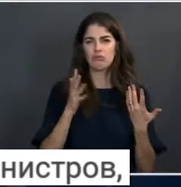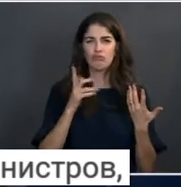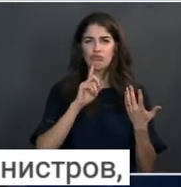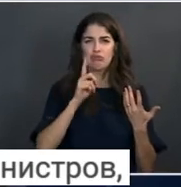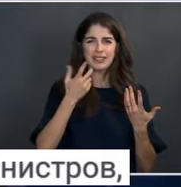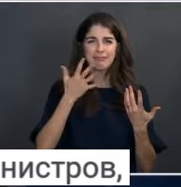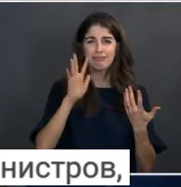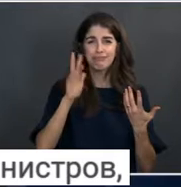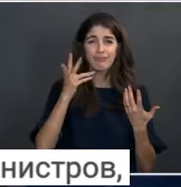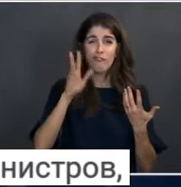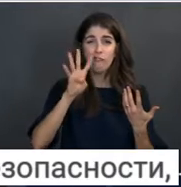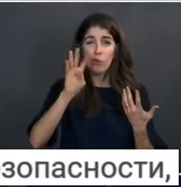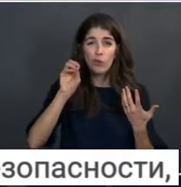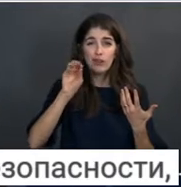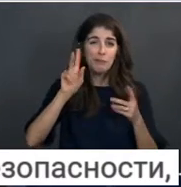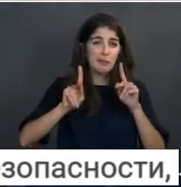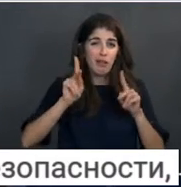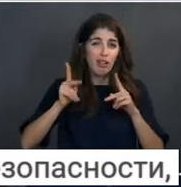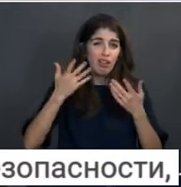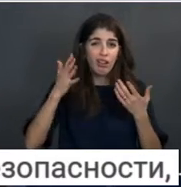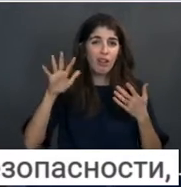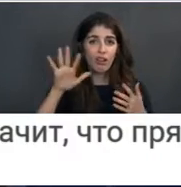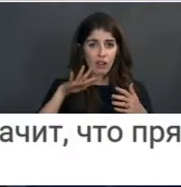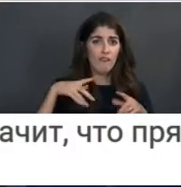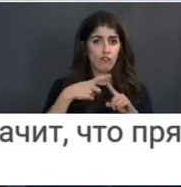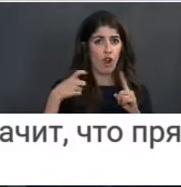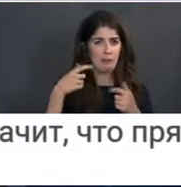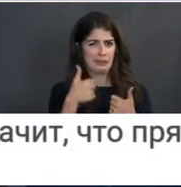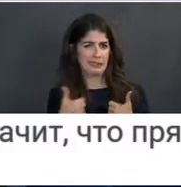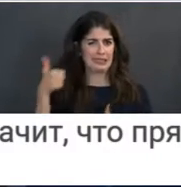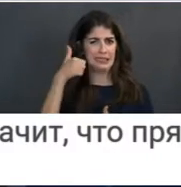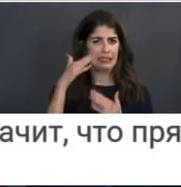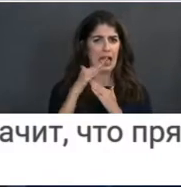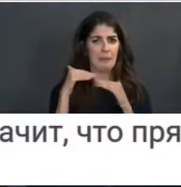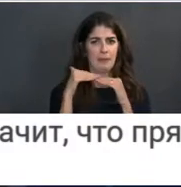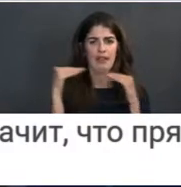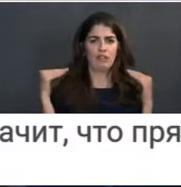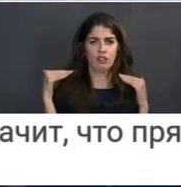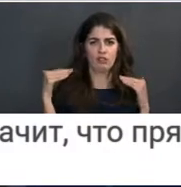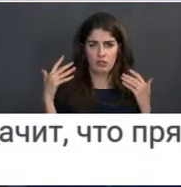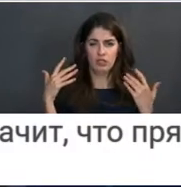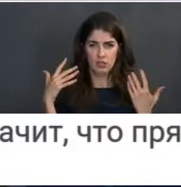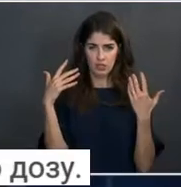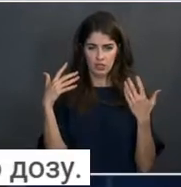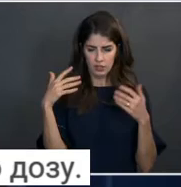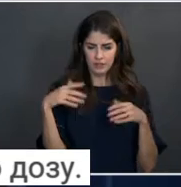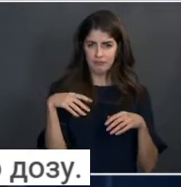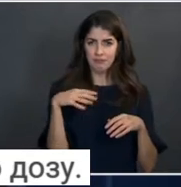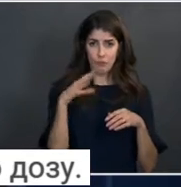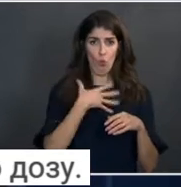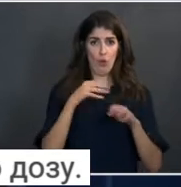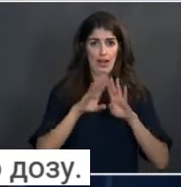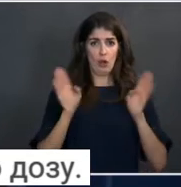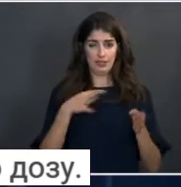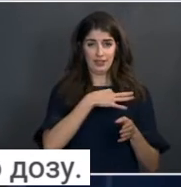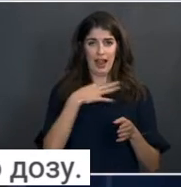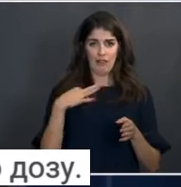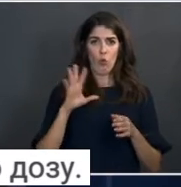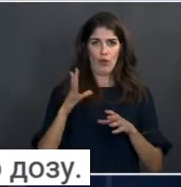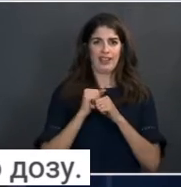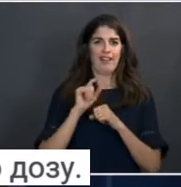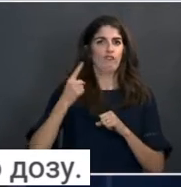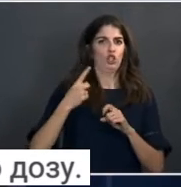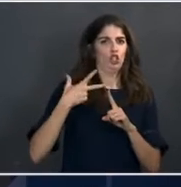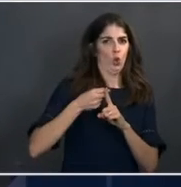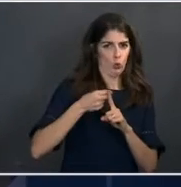staff, including members of the cabinet, national security officials, had received their first dose, which means right around now a number of people will be receiving their